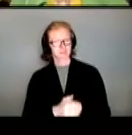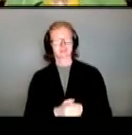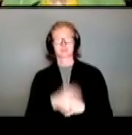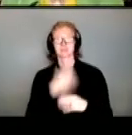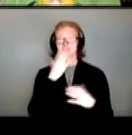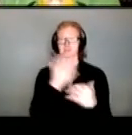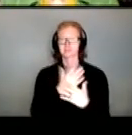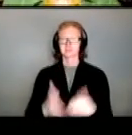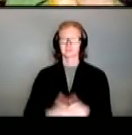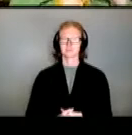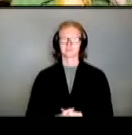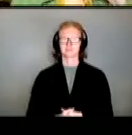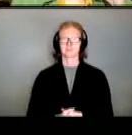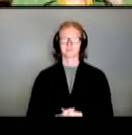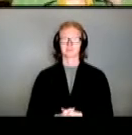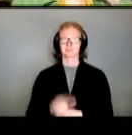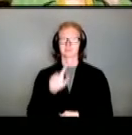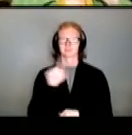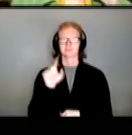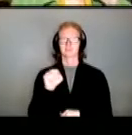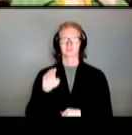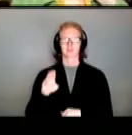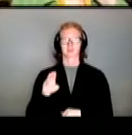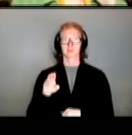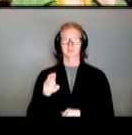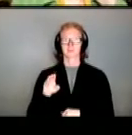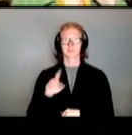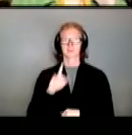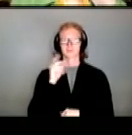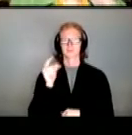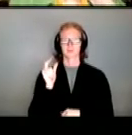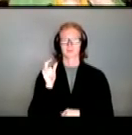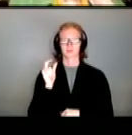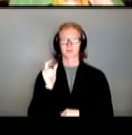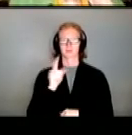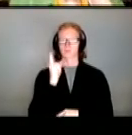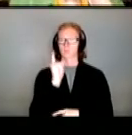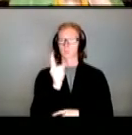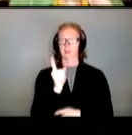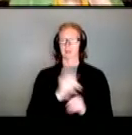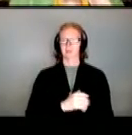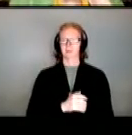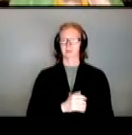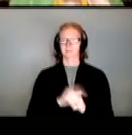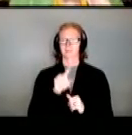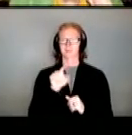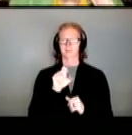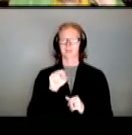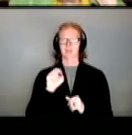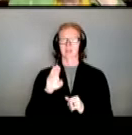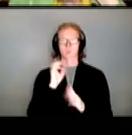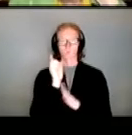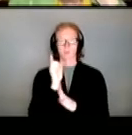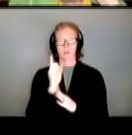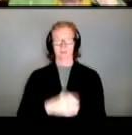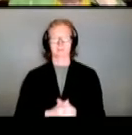much. I would encourage, can I stop for just 1 second, Zainab,